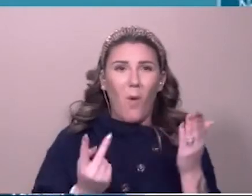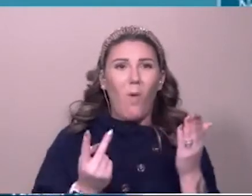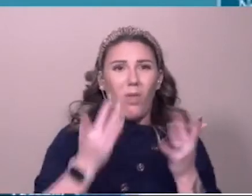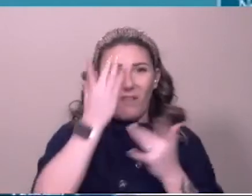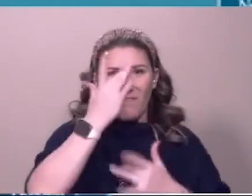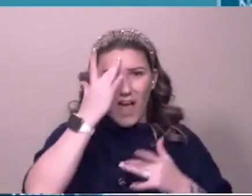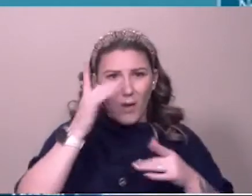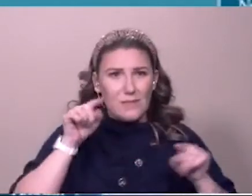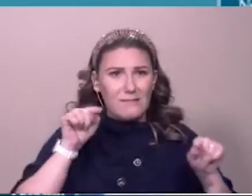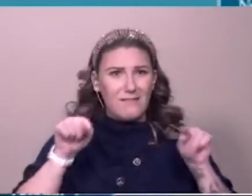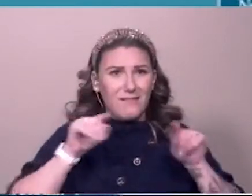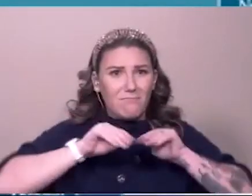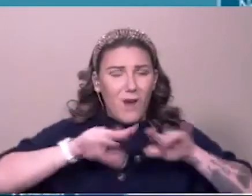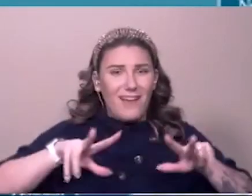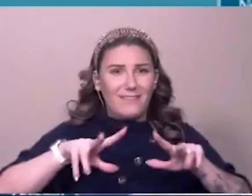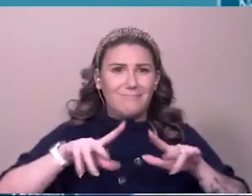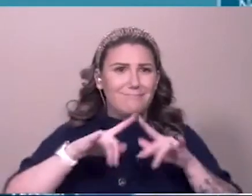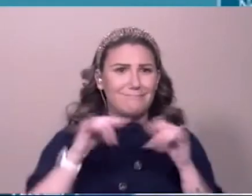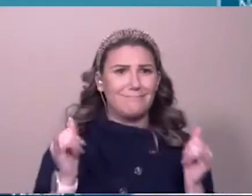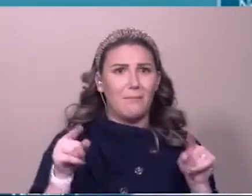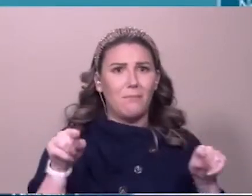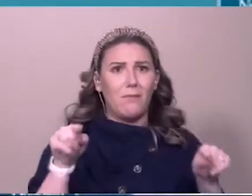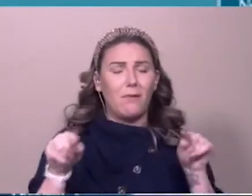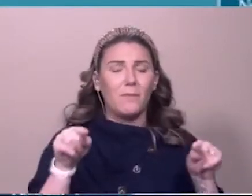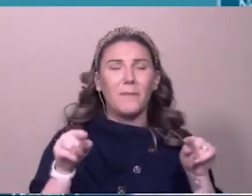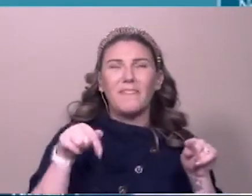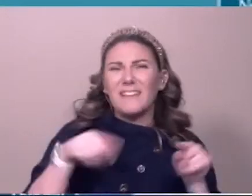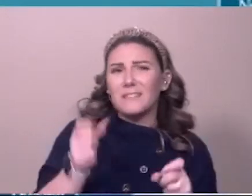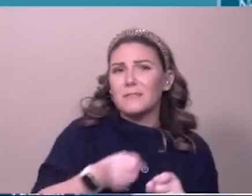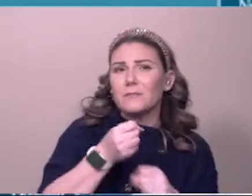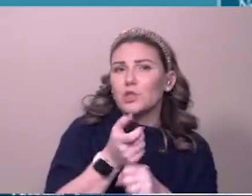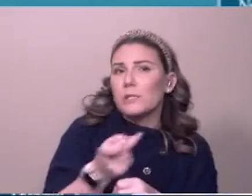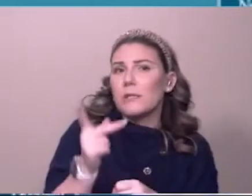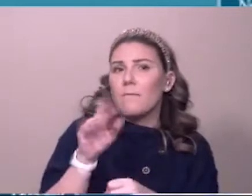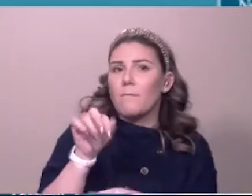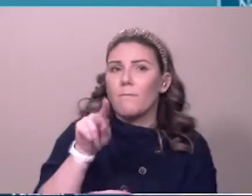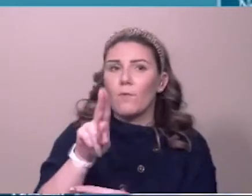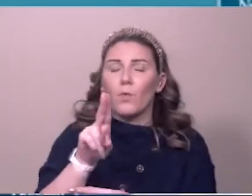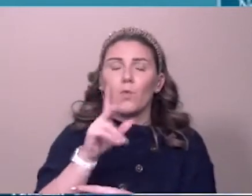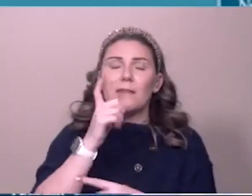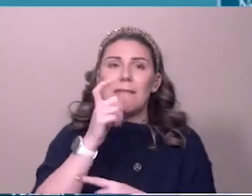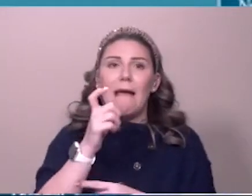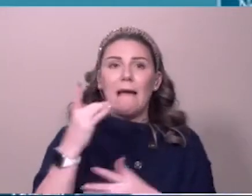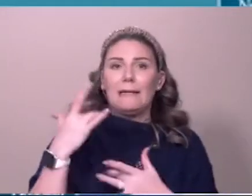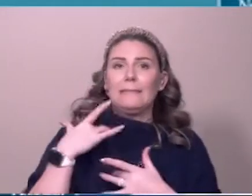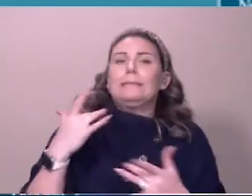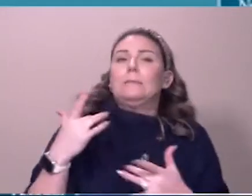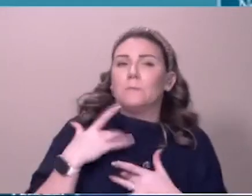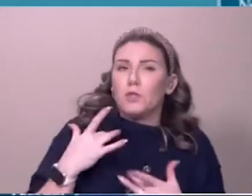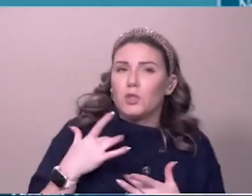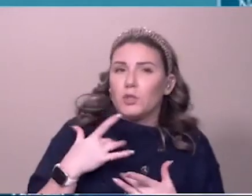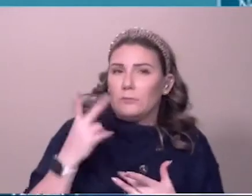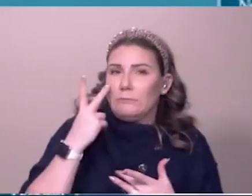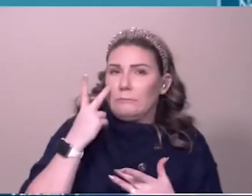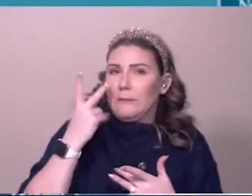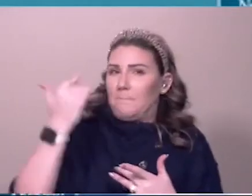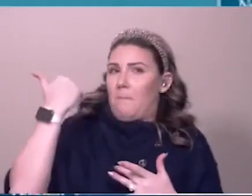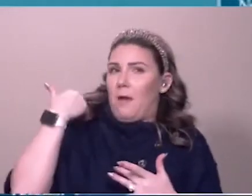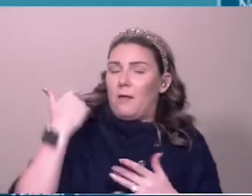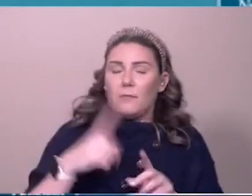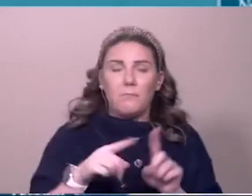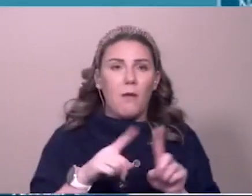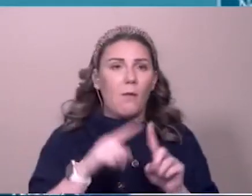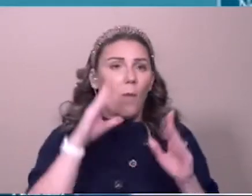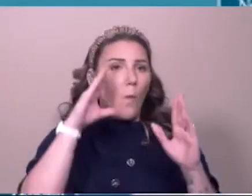same way. So this year we're seeing some flu, not as much as a normal flu season, but hopefully if